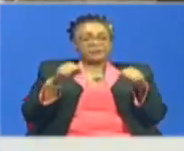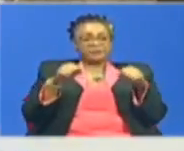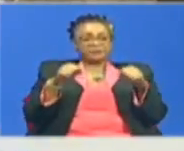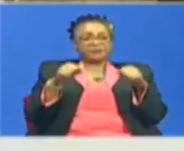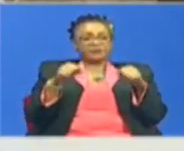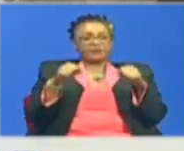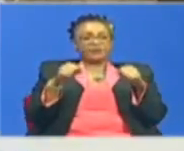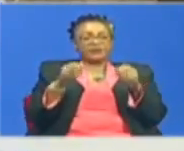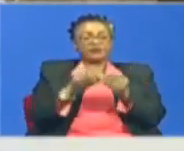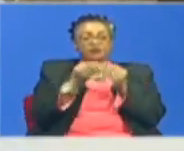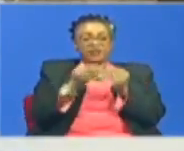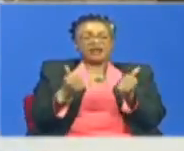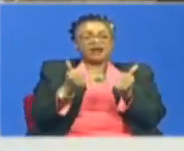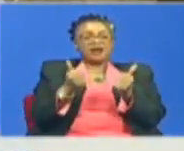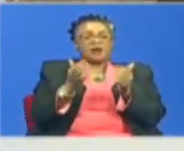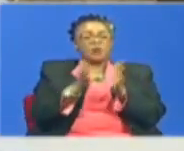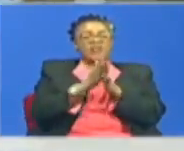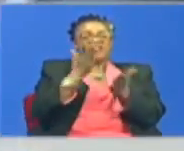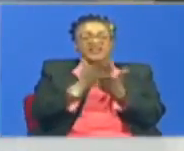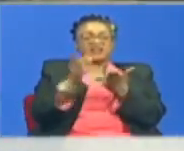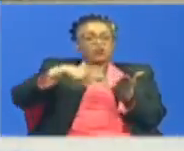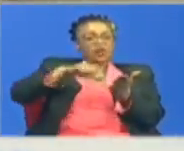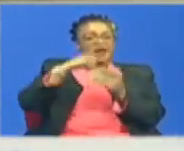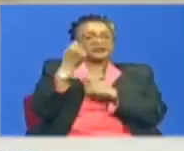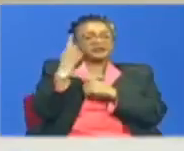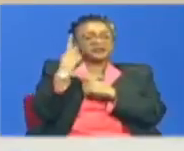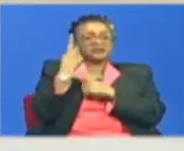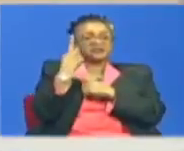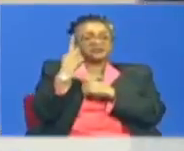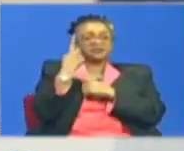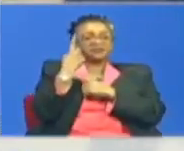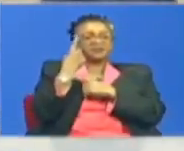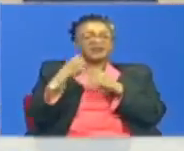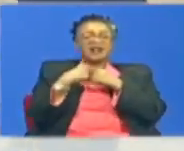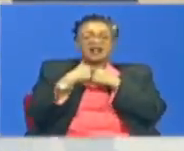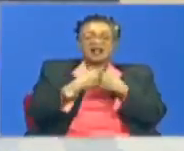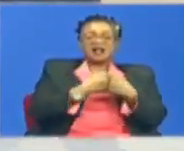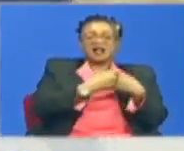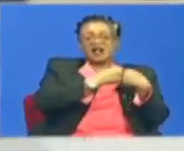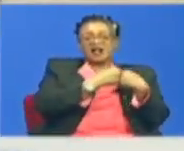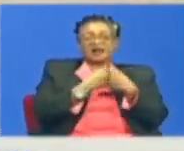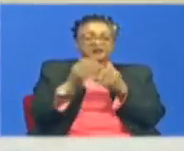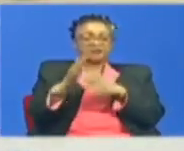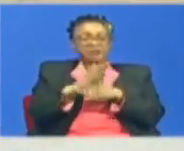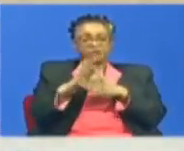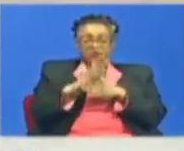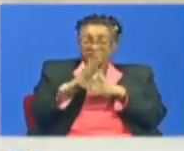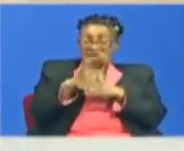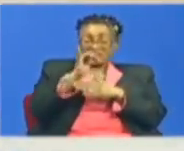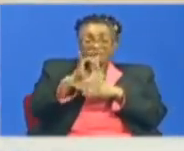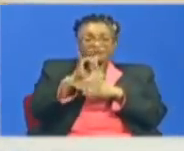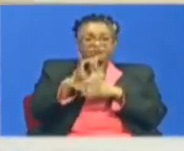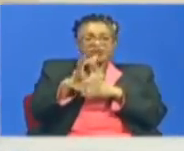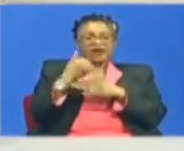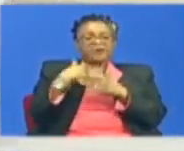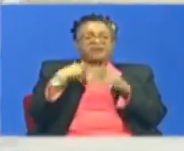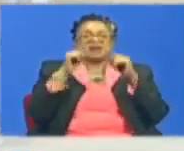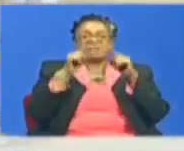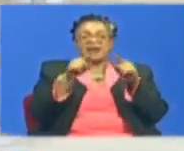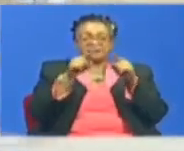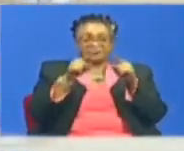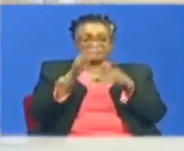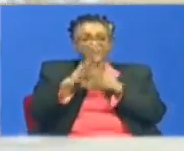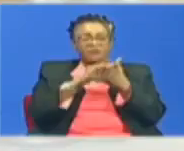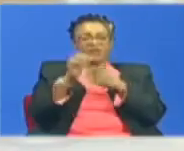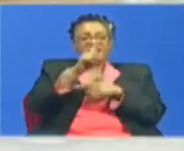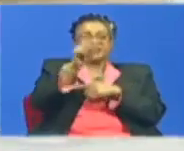to deal with things that we understand. The wrangles between the two arms of government have partly been blamed on what some in the executive have